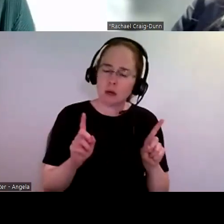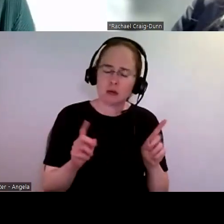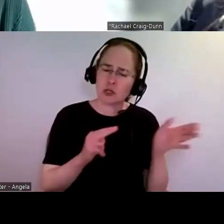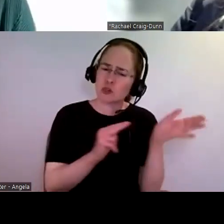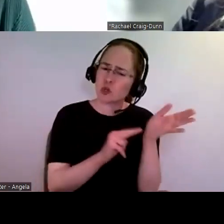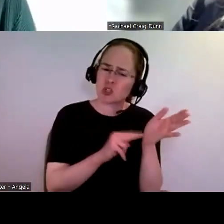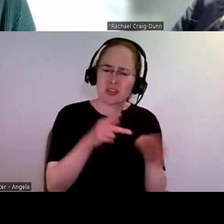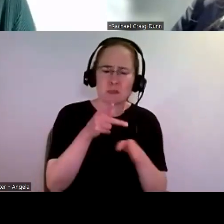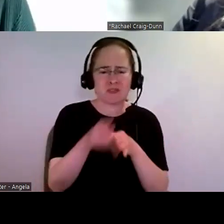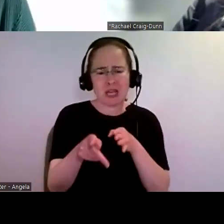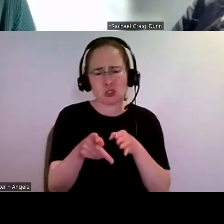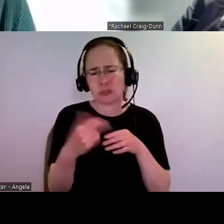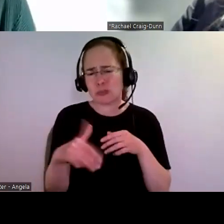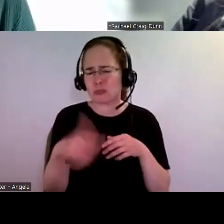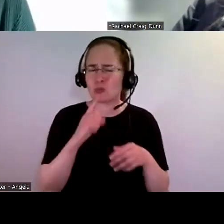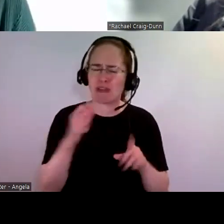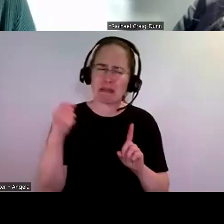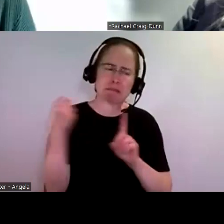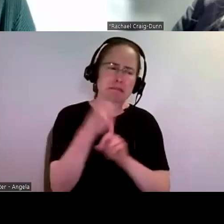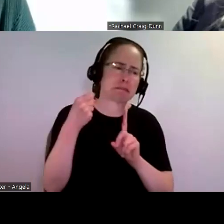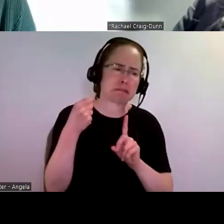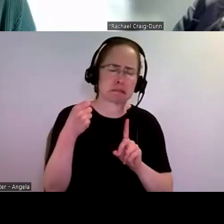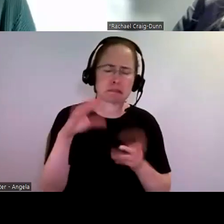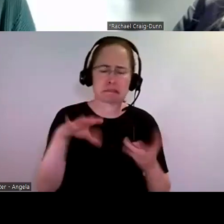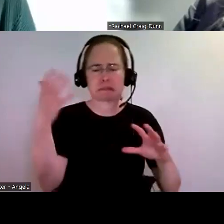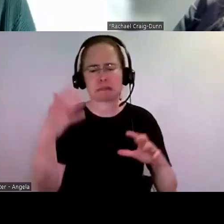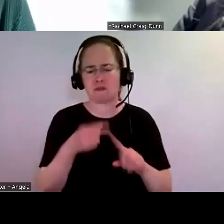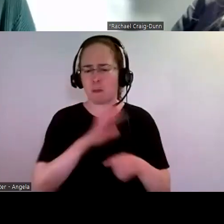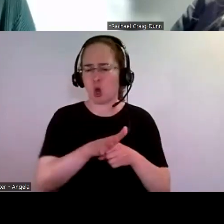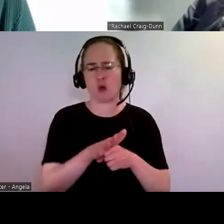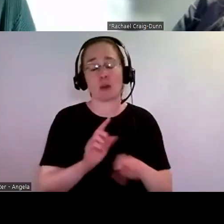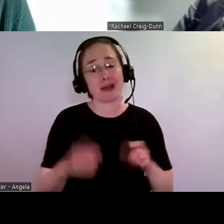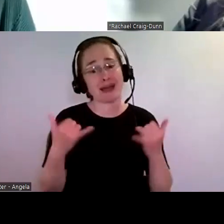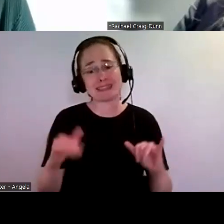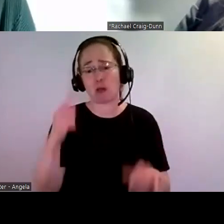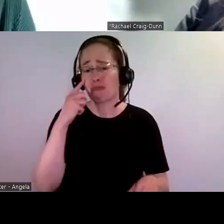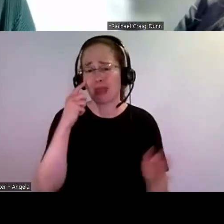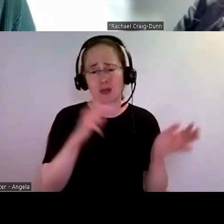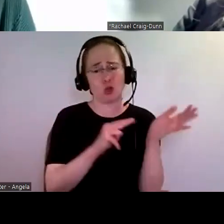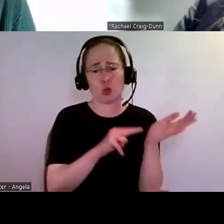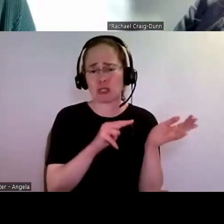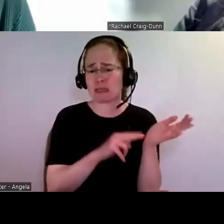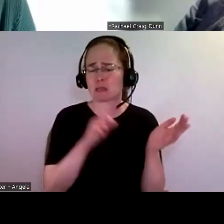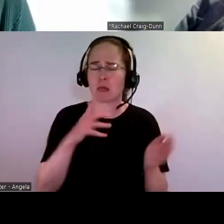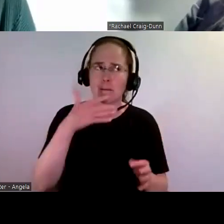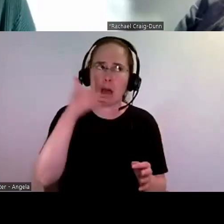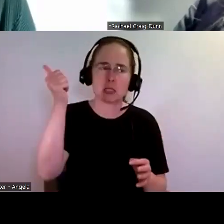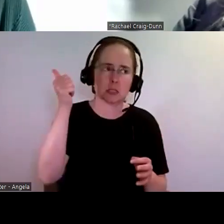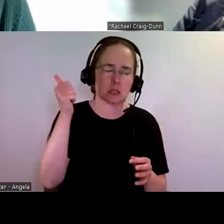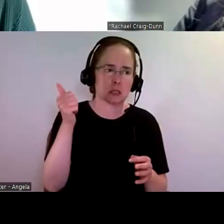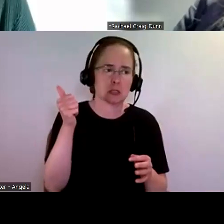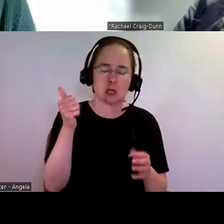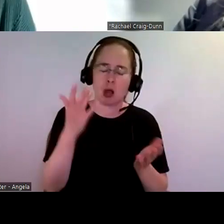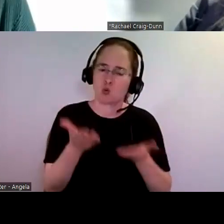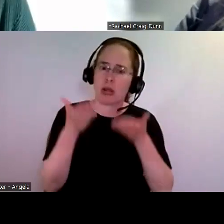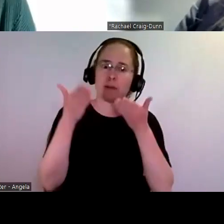nursing profession really took it on the chin. But I still think that they're the best